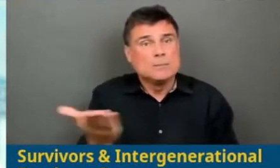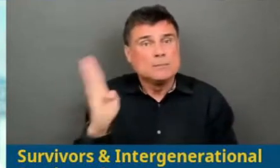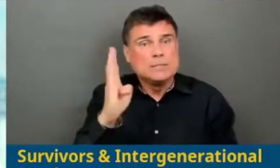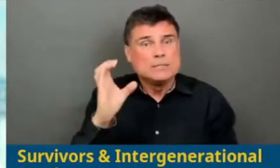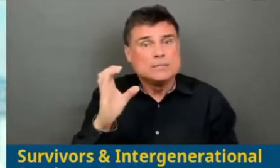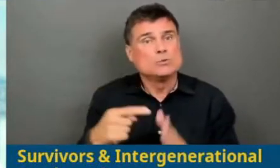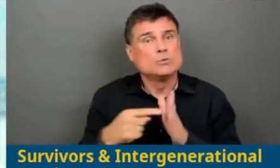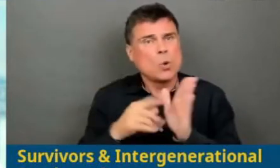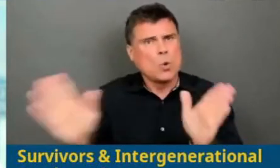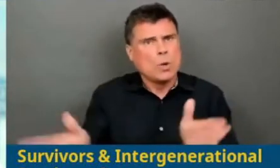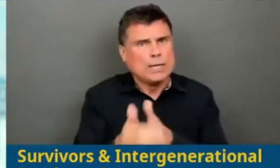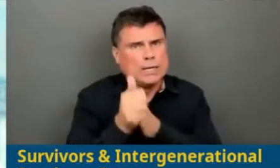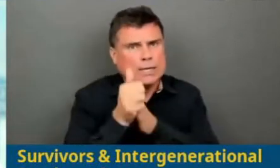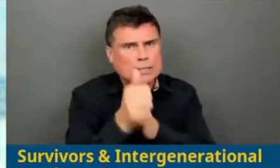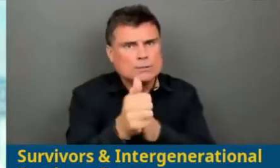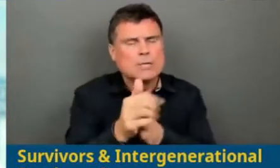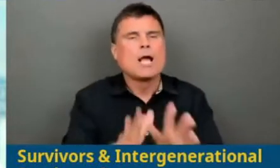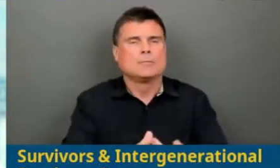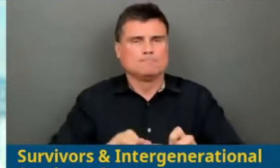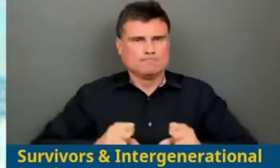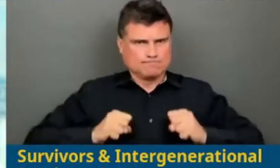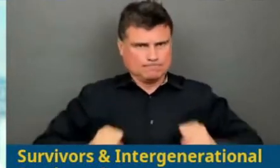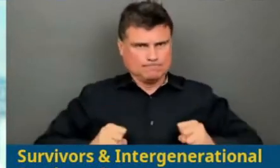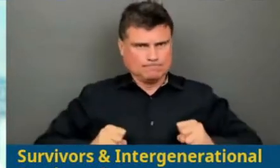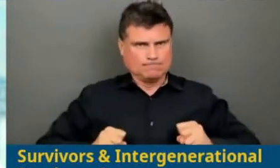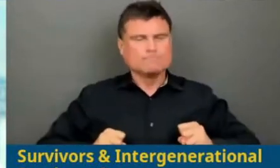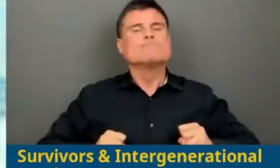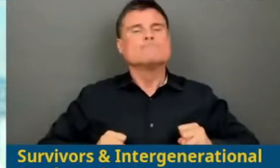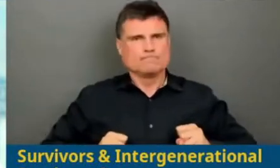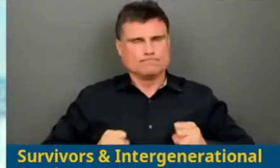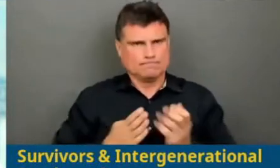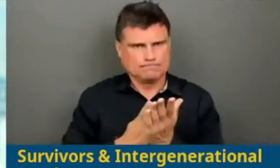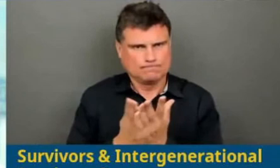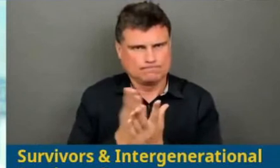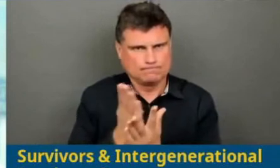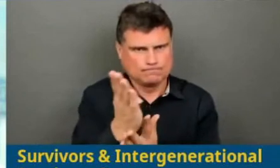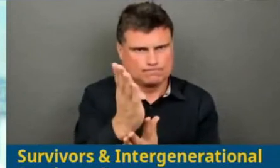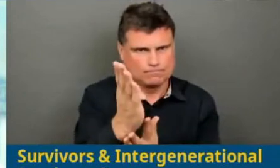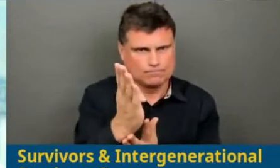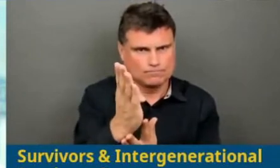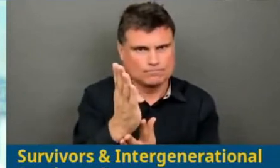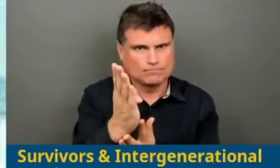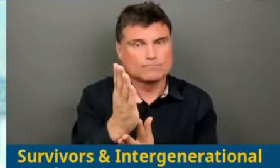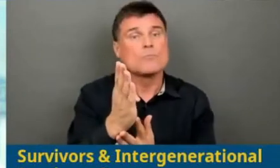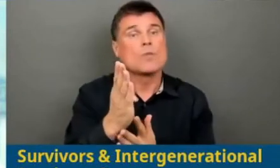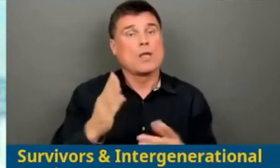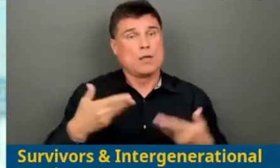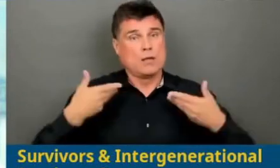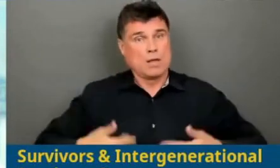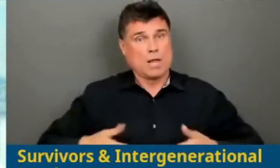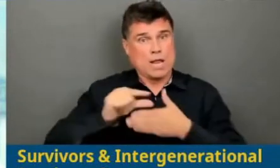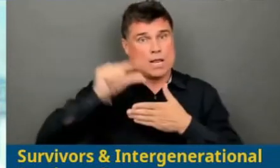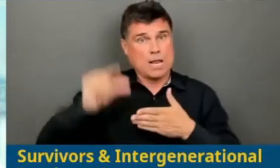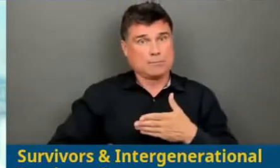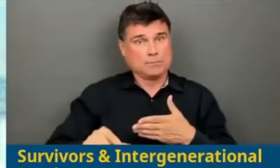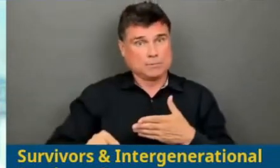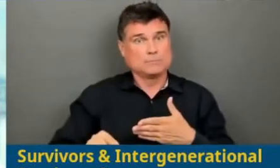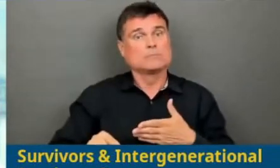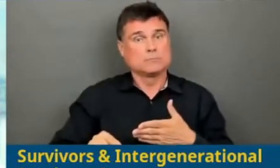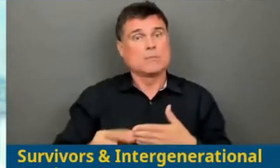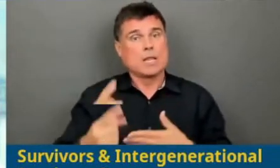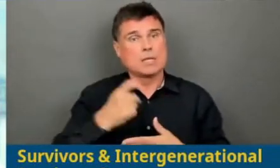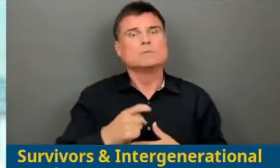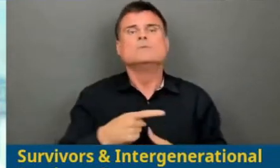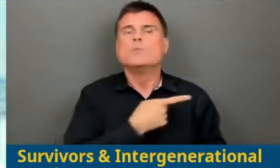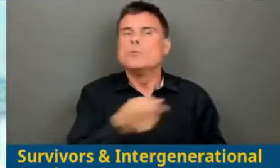leadership, and strength. We've been asked as a government to listen, to learn, and to act. We're putting communities